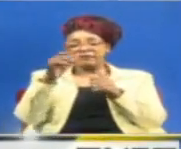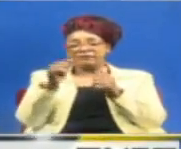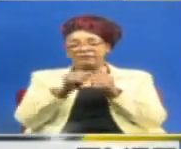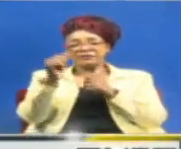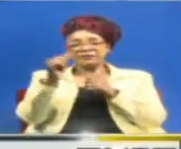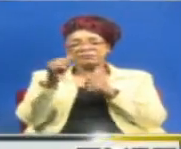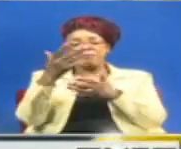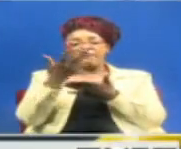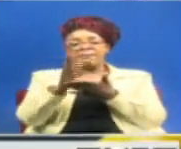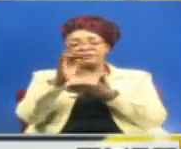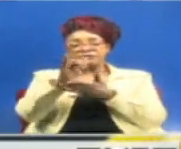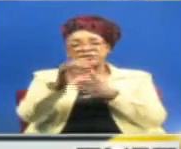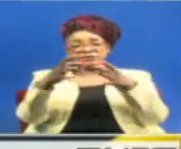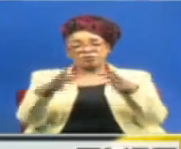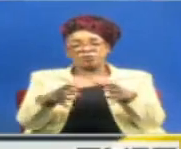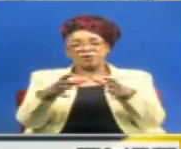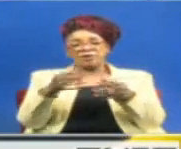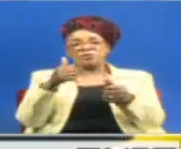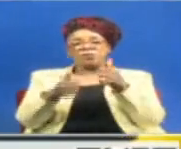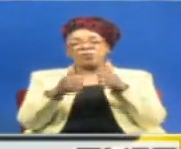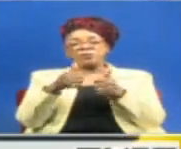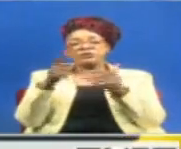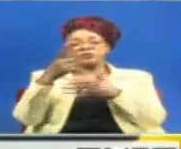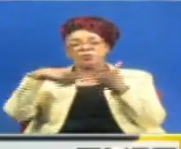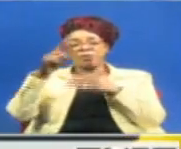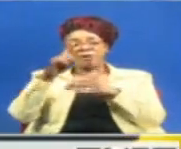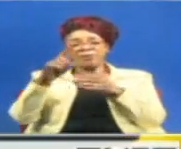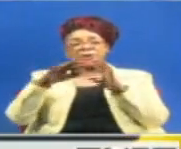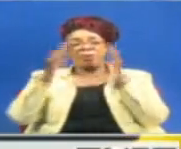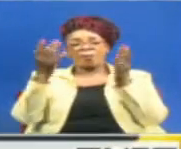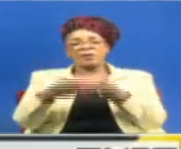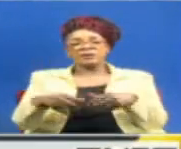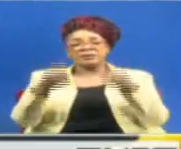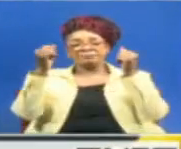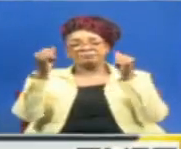part of the squad that won the World Cup on home soil in 1966.